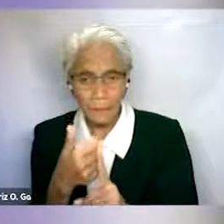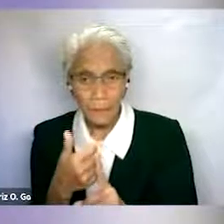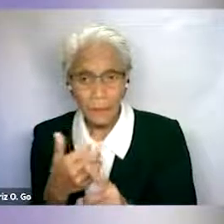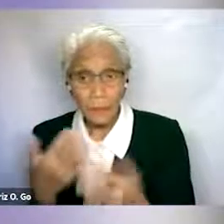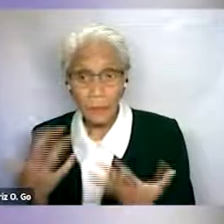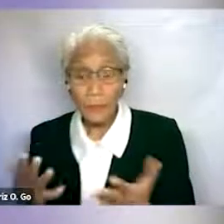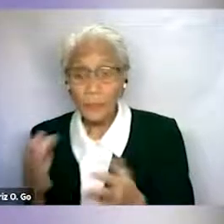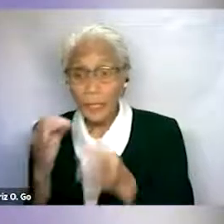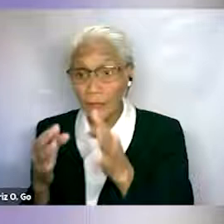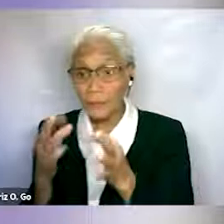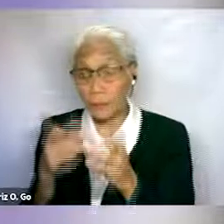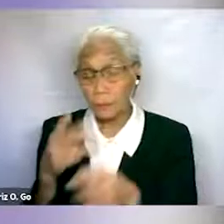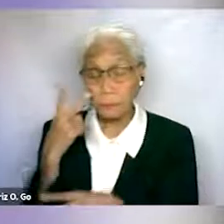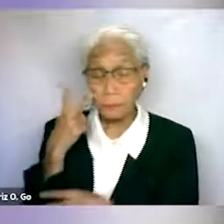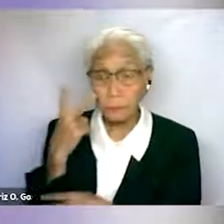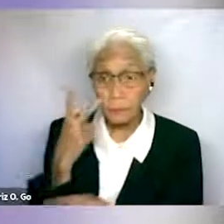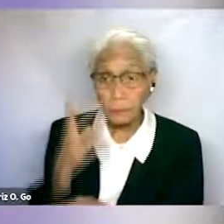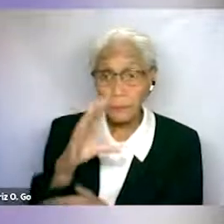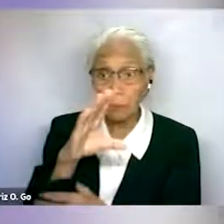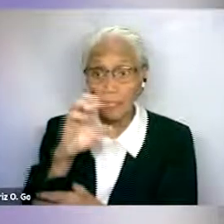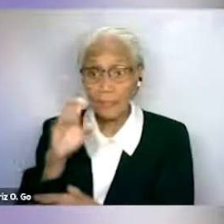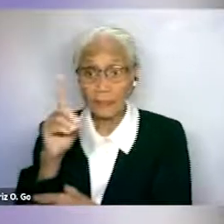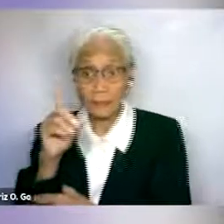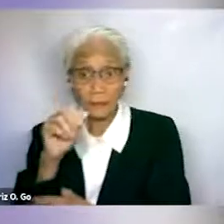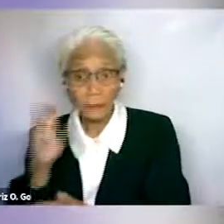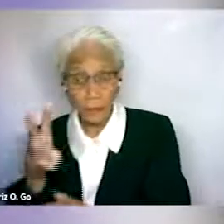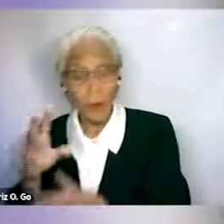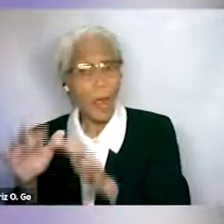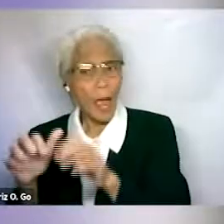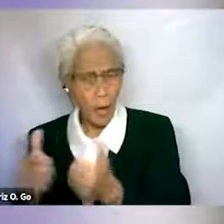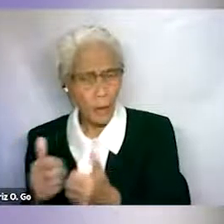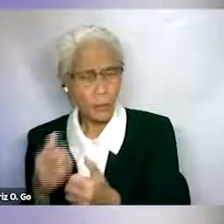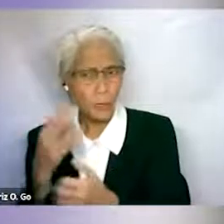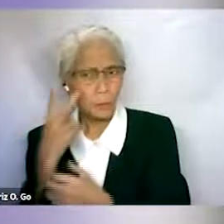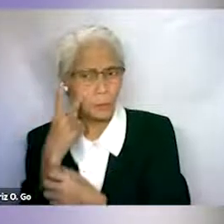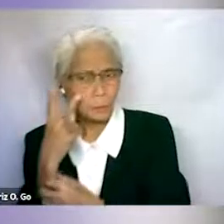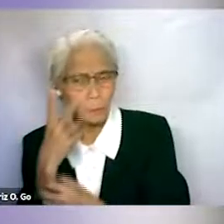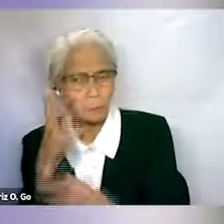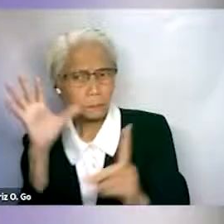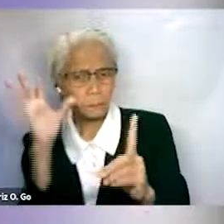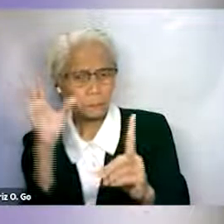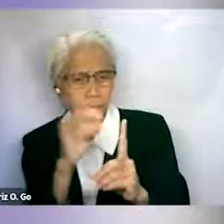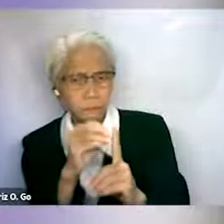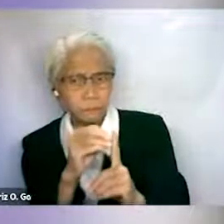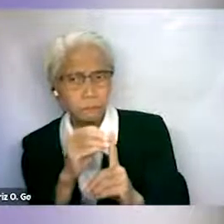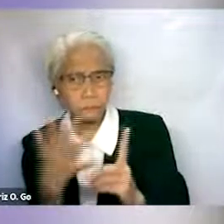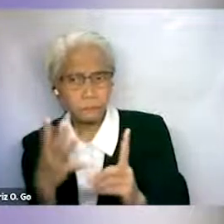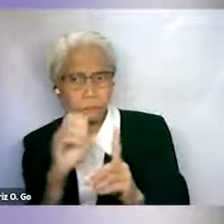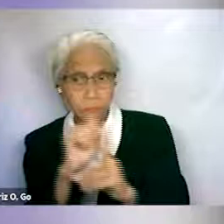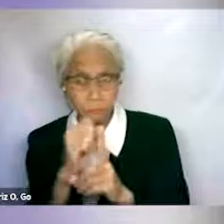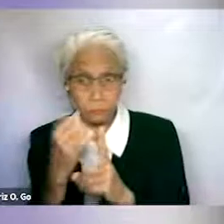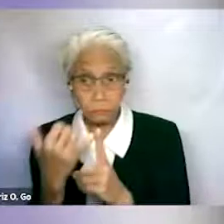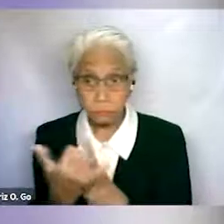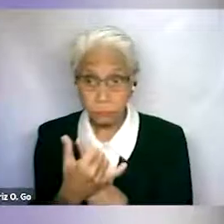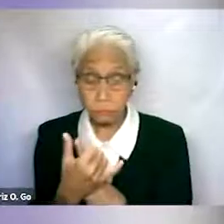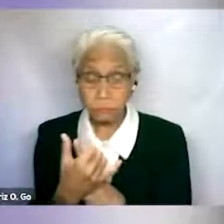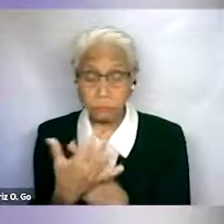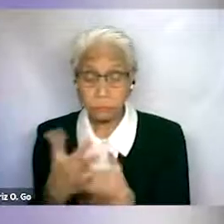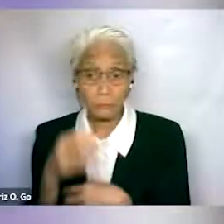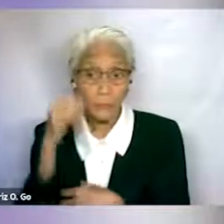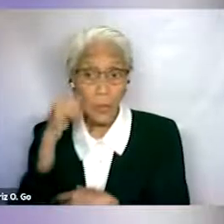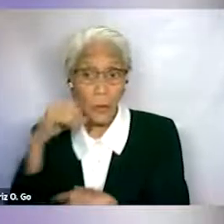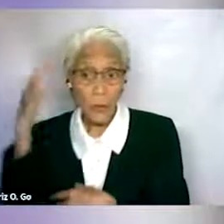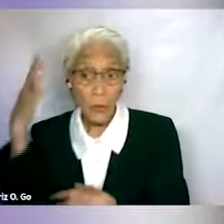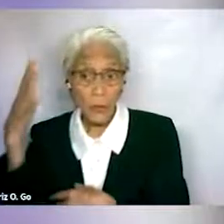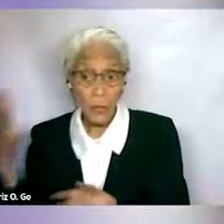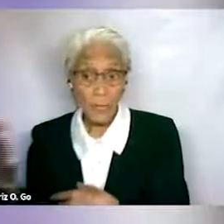is in culture, family, interpersonal relation. It defined gender and the need to transform gender norms that are harmful.